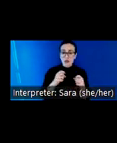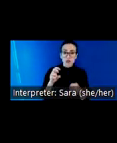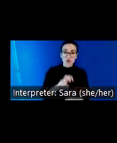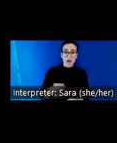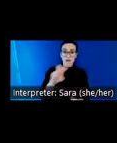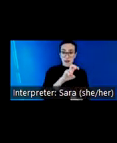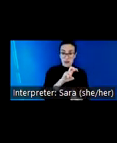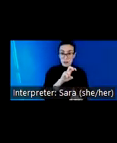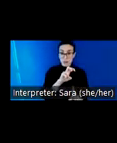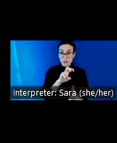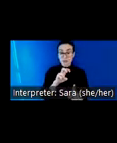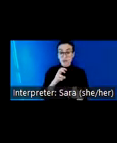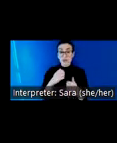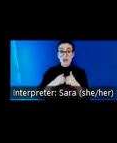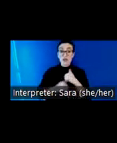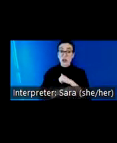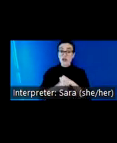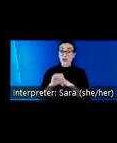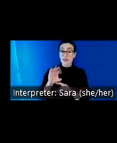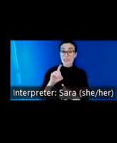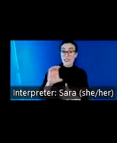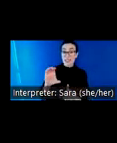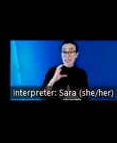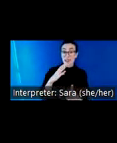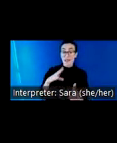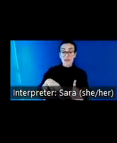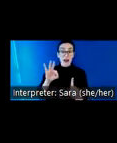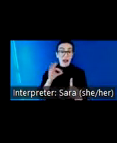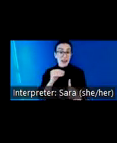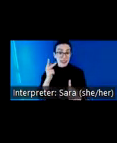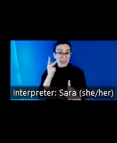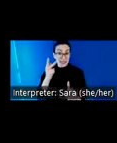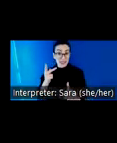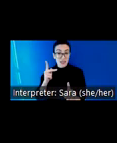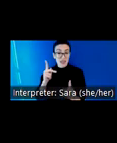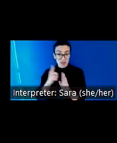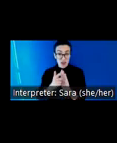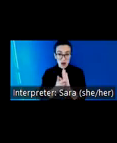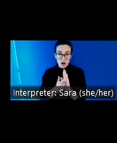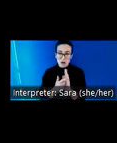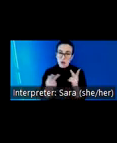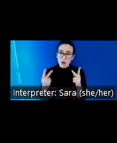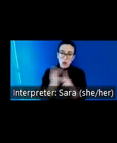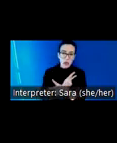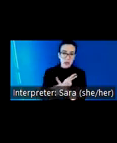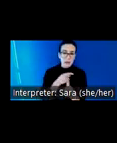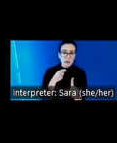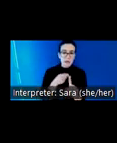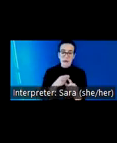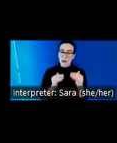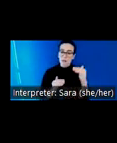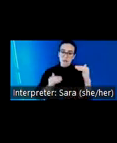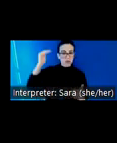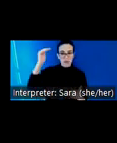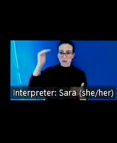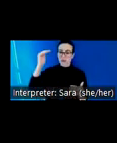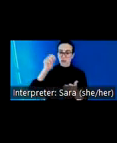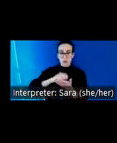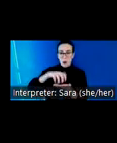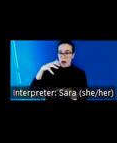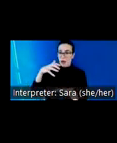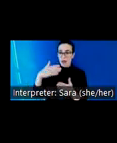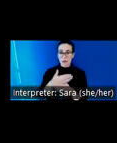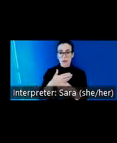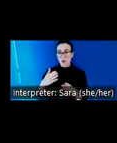fines and fees law also exacerbates the already wide wealth gap between Black and white